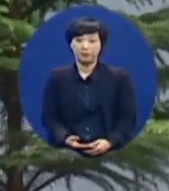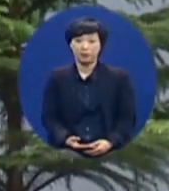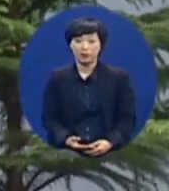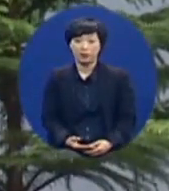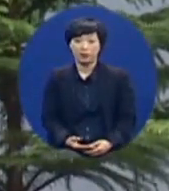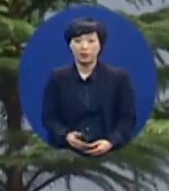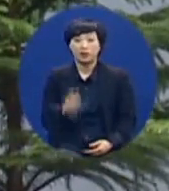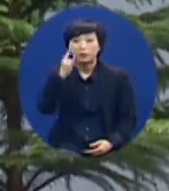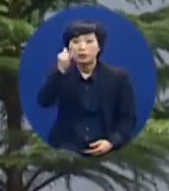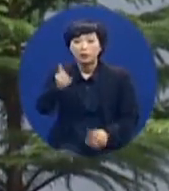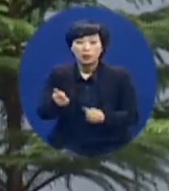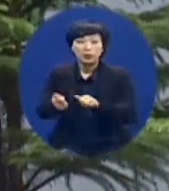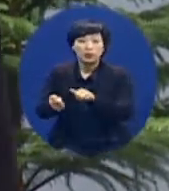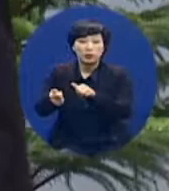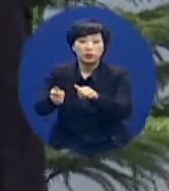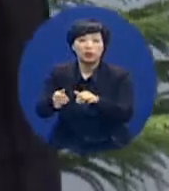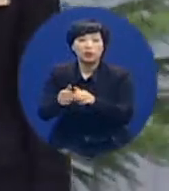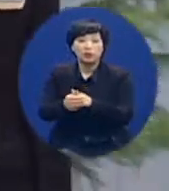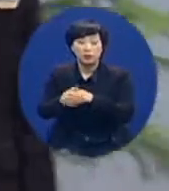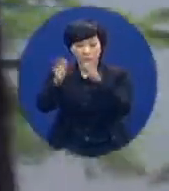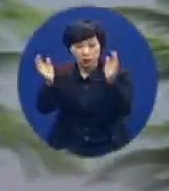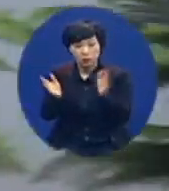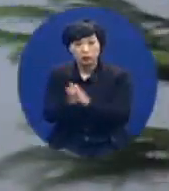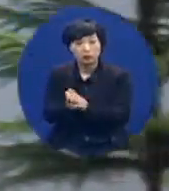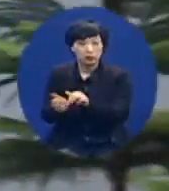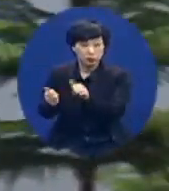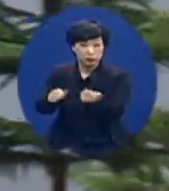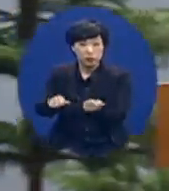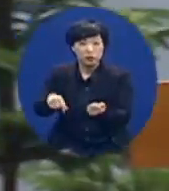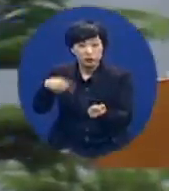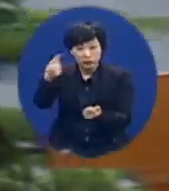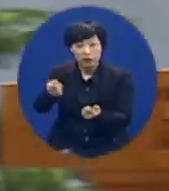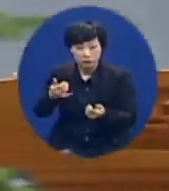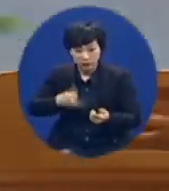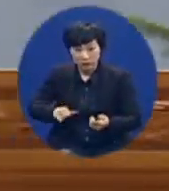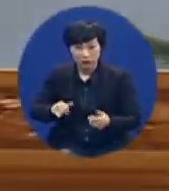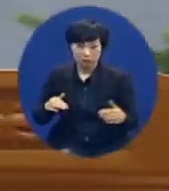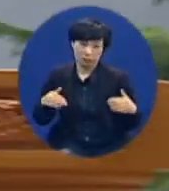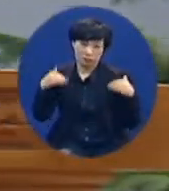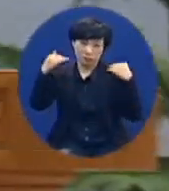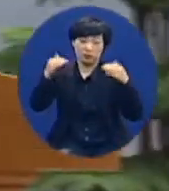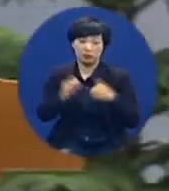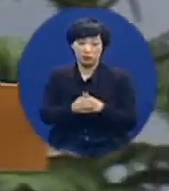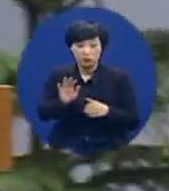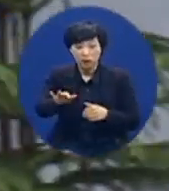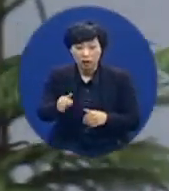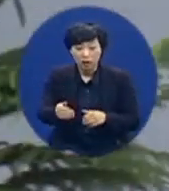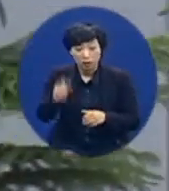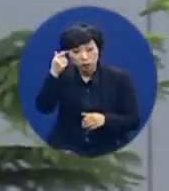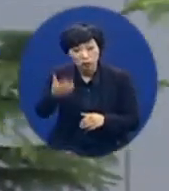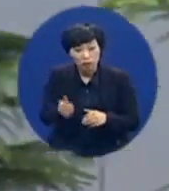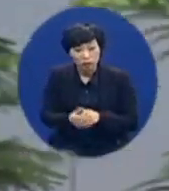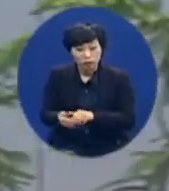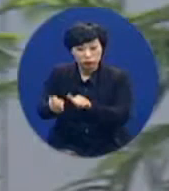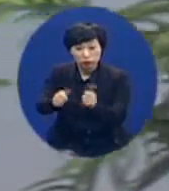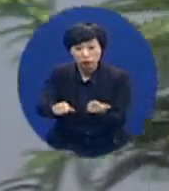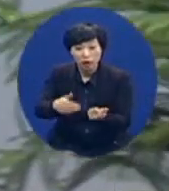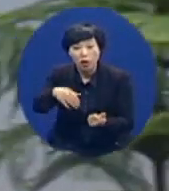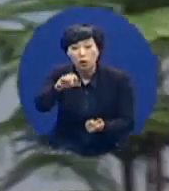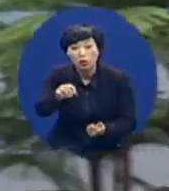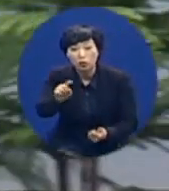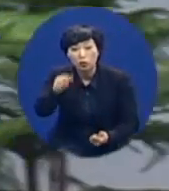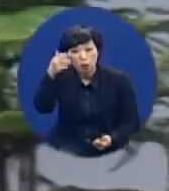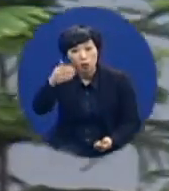One generation has passed by, and the next is coming. Then, if you die,